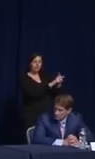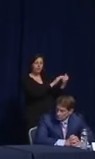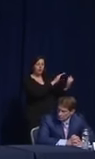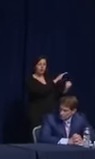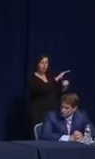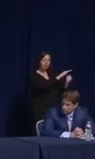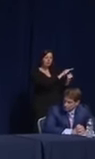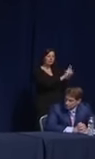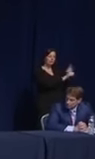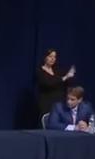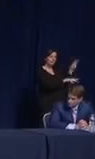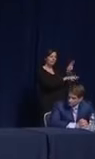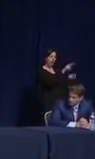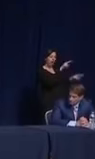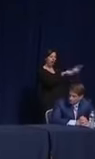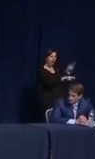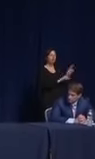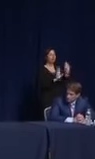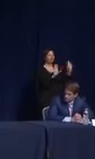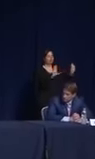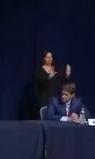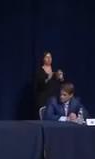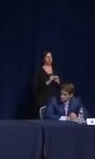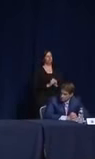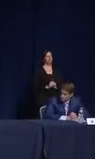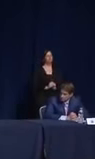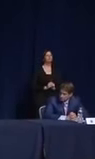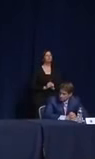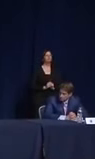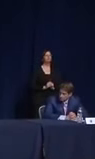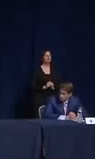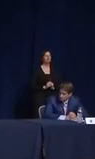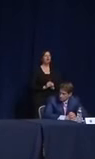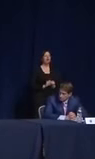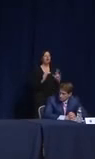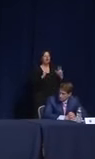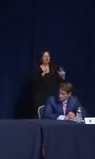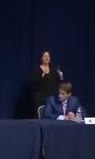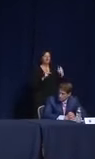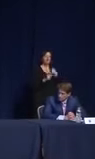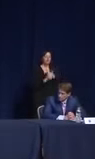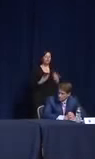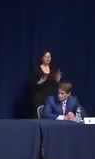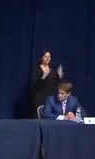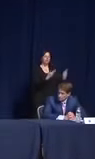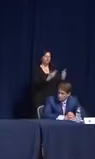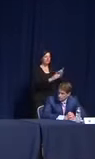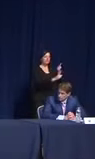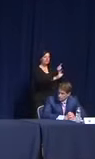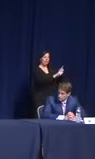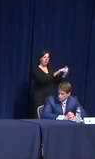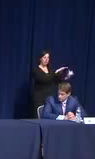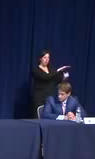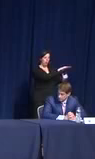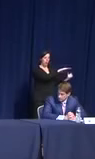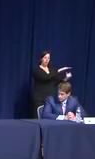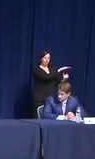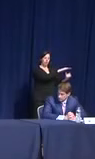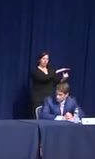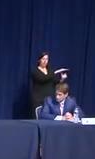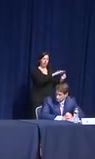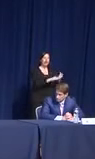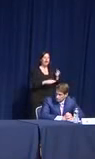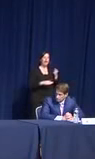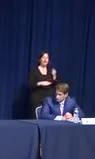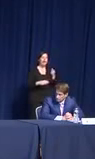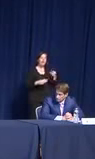self-monitoring, while individuals who are recommended for self-quarantine, for example, contacts of known confirmed